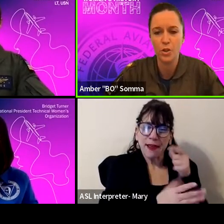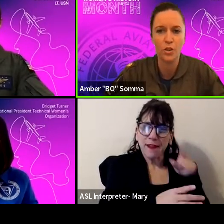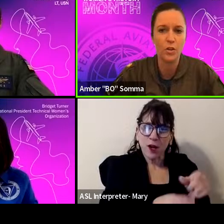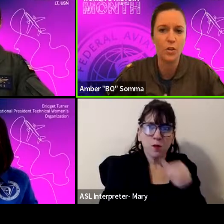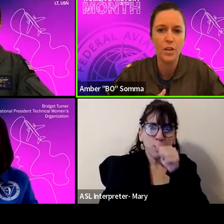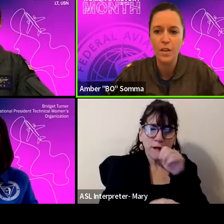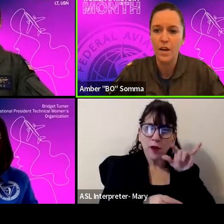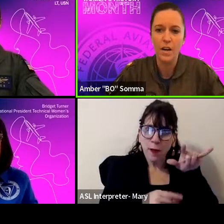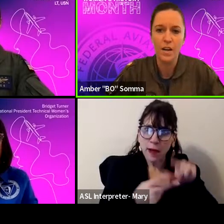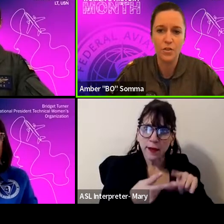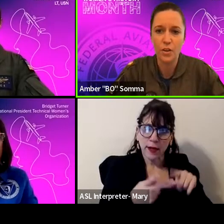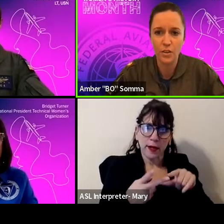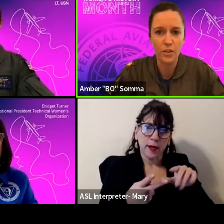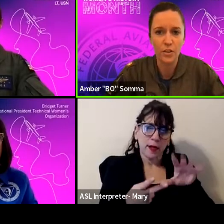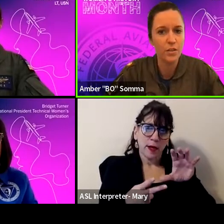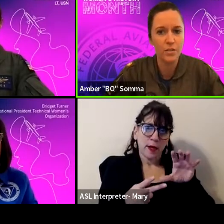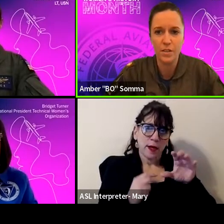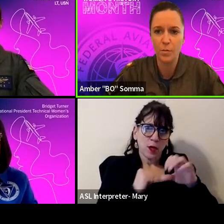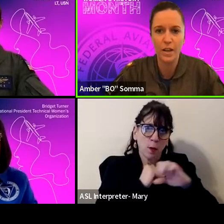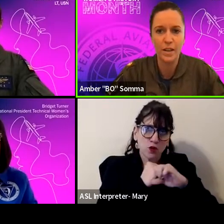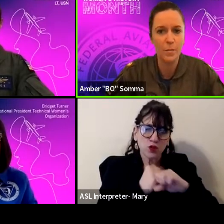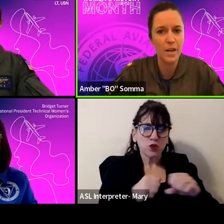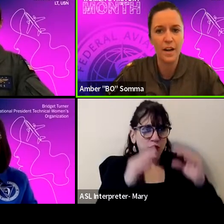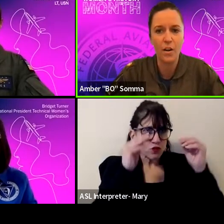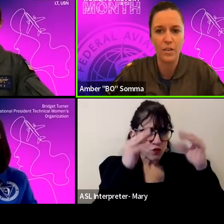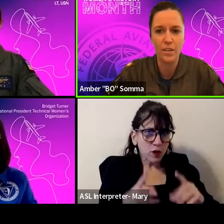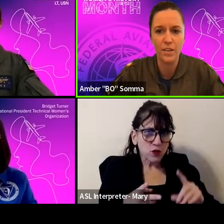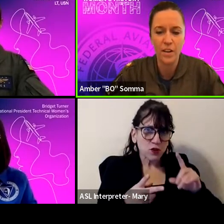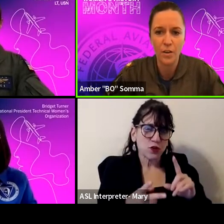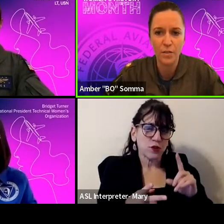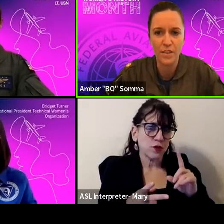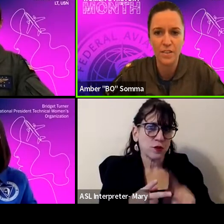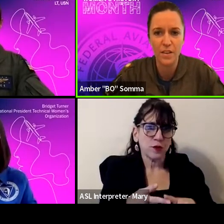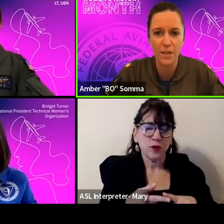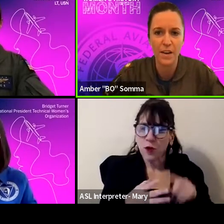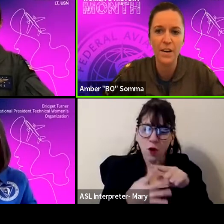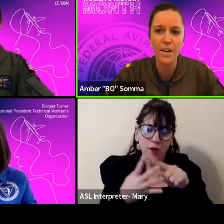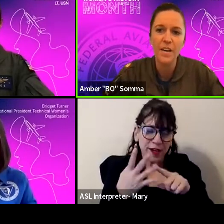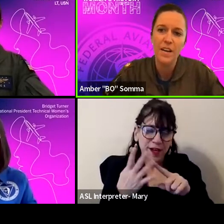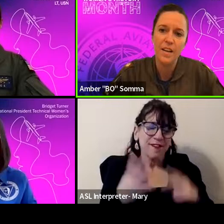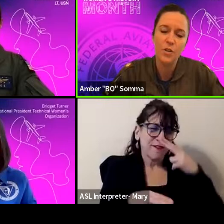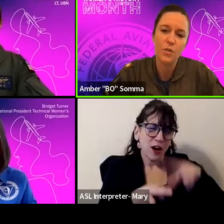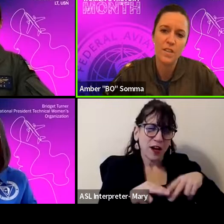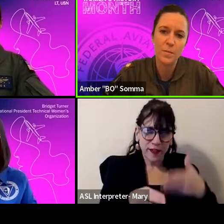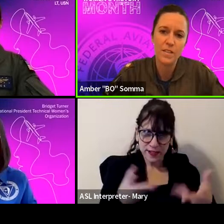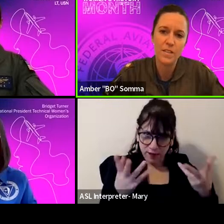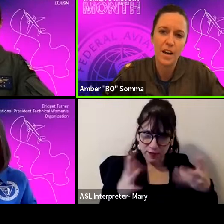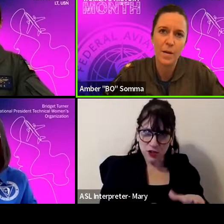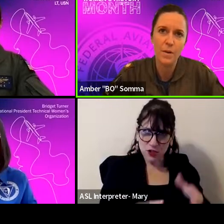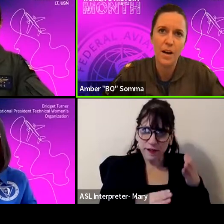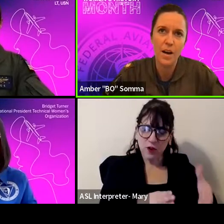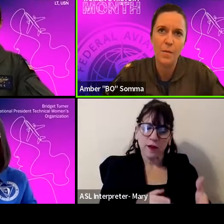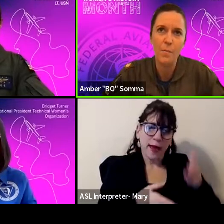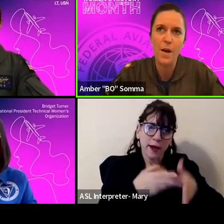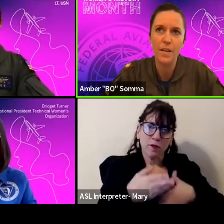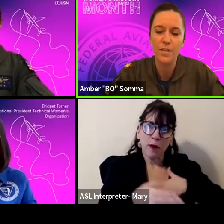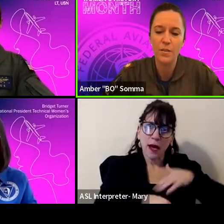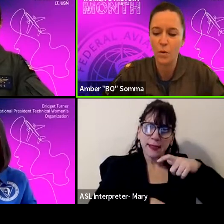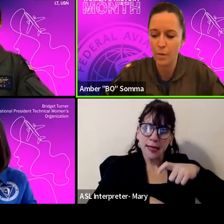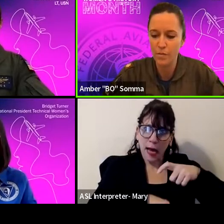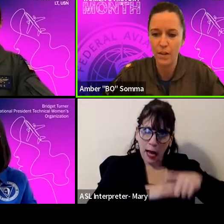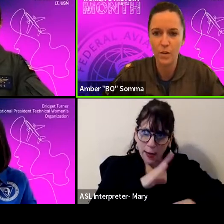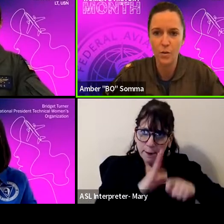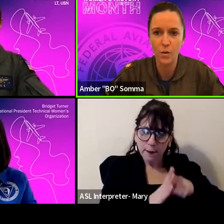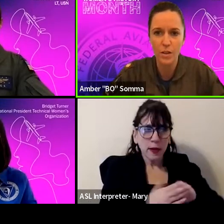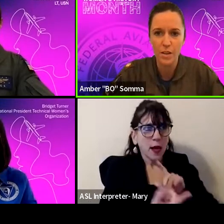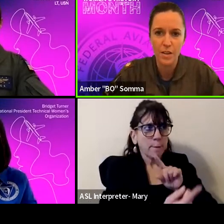pilot, commercial, instructor, IIMEI, all the fun stuff there. And towards the end of my time, met